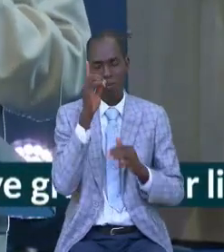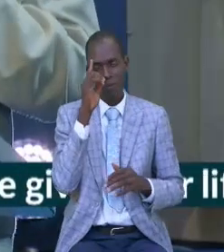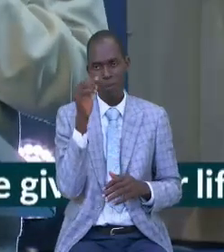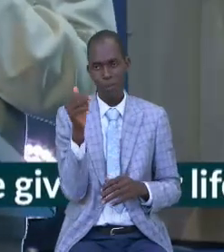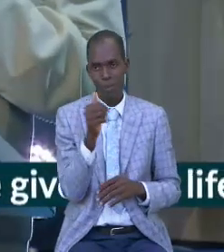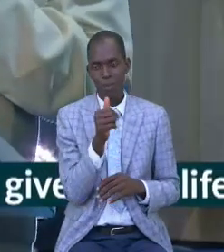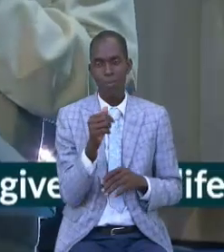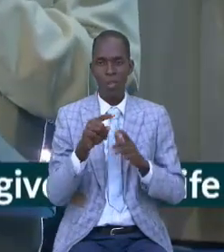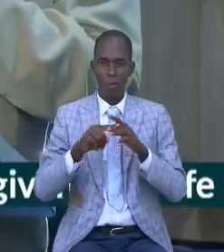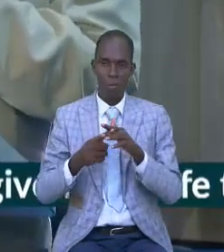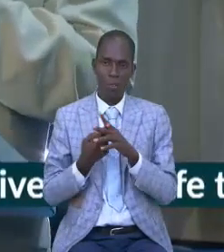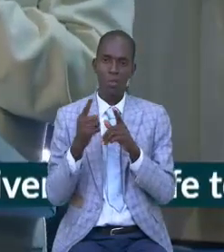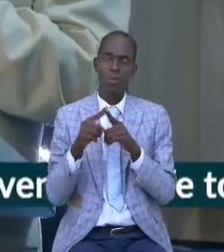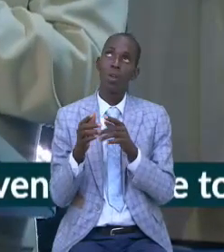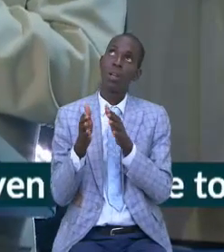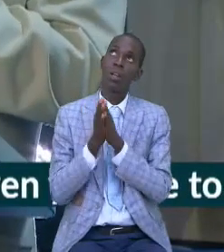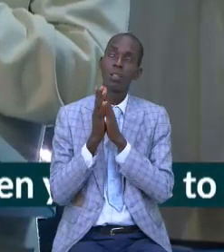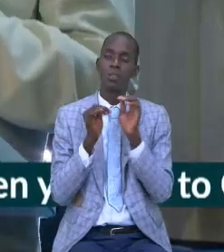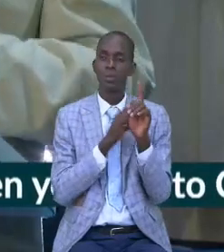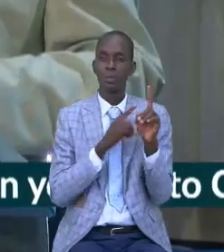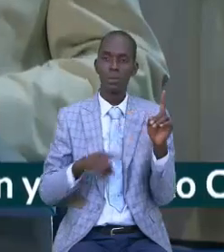they are,